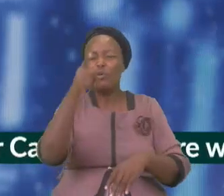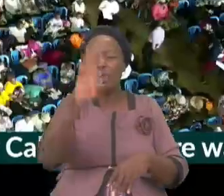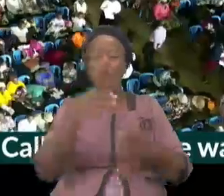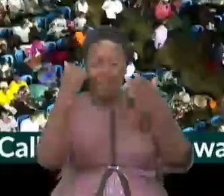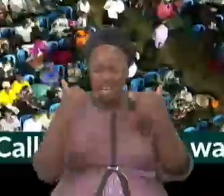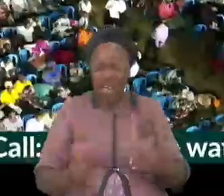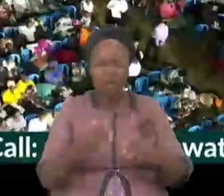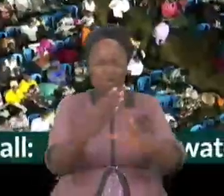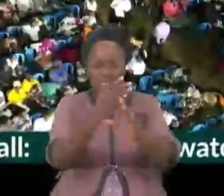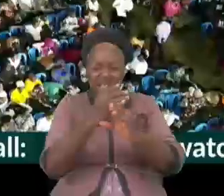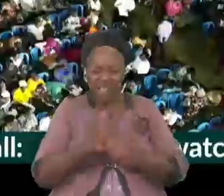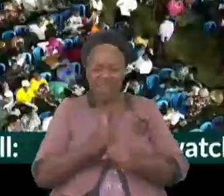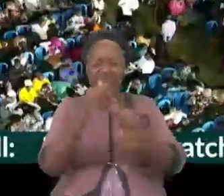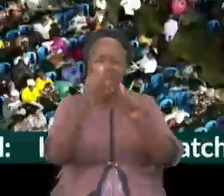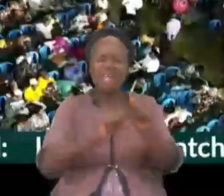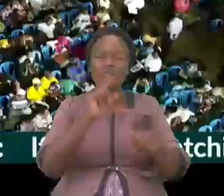Jesus' name.